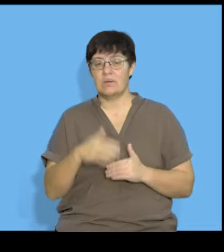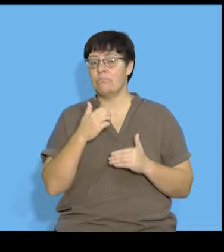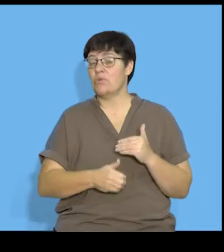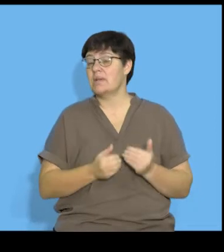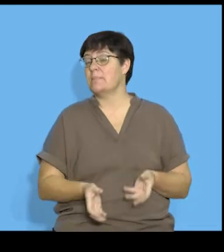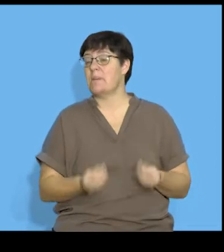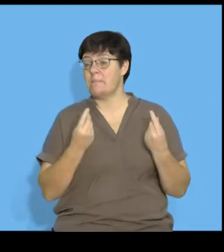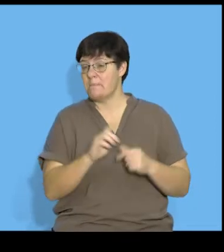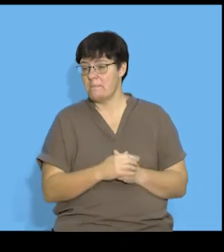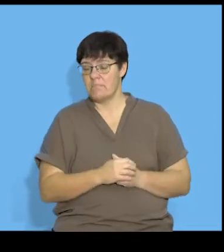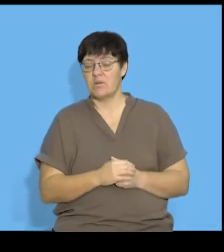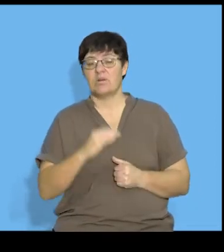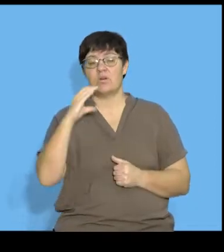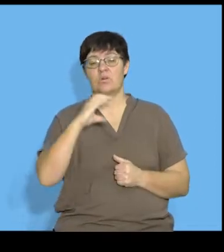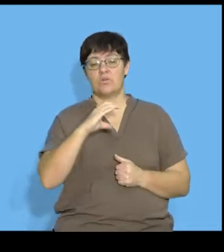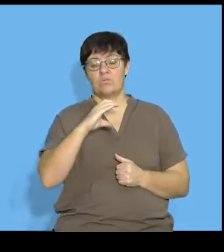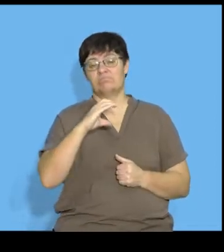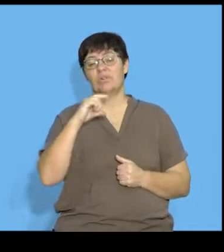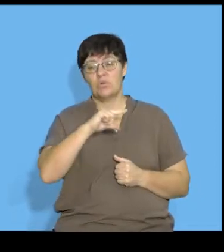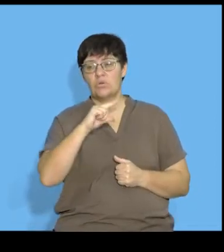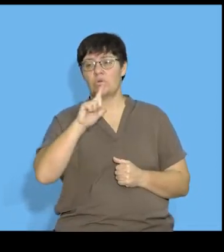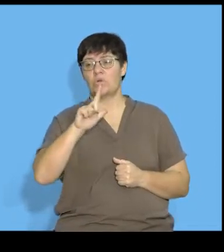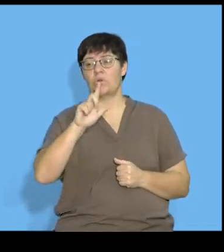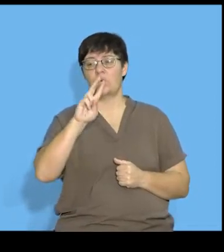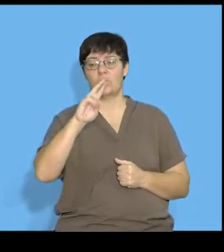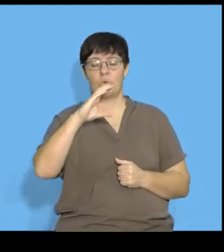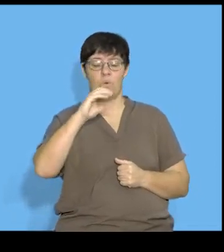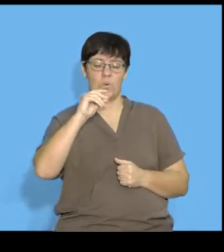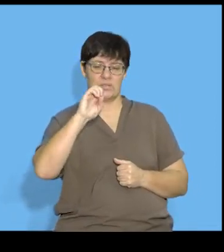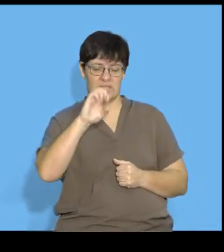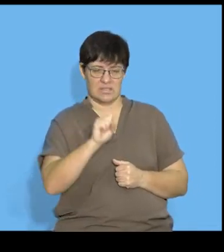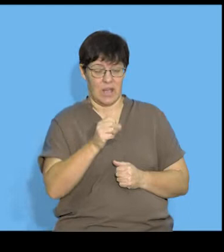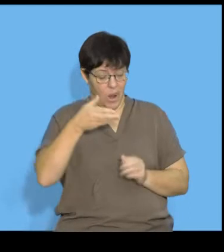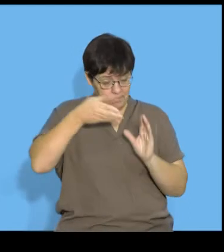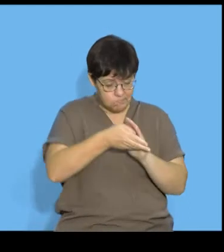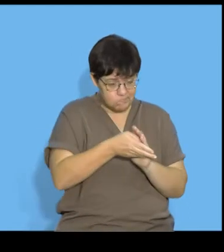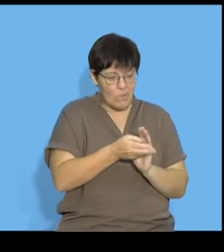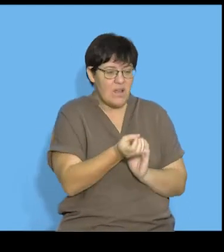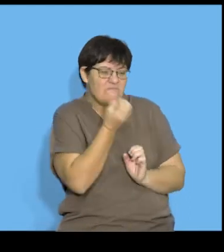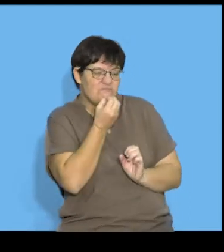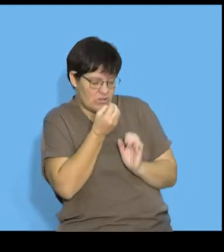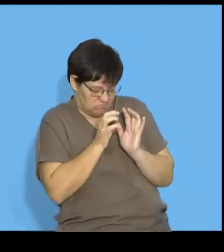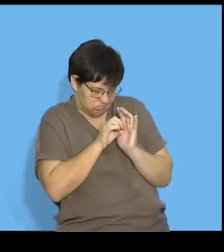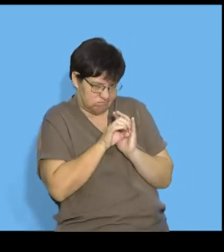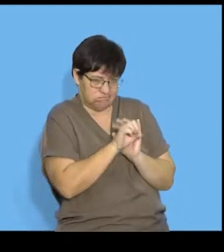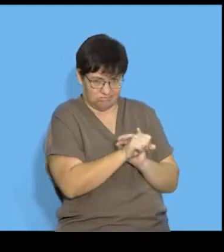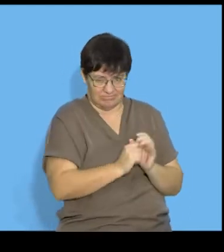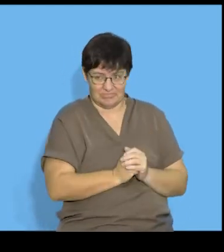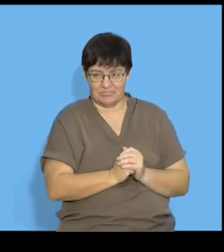it? Glucose. So it gets in there, it burrows, and it takes all that food from it.